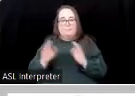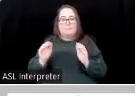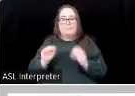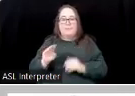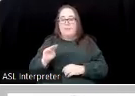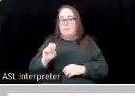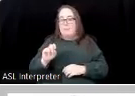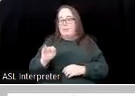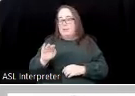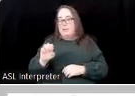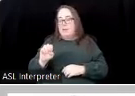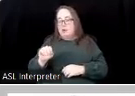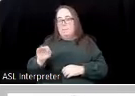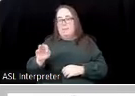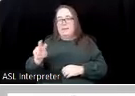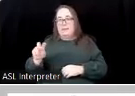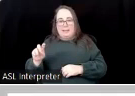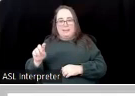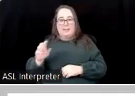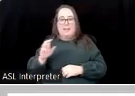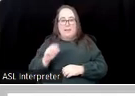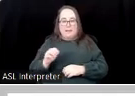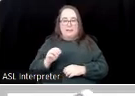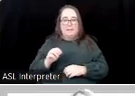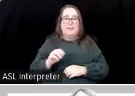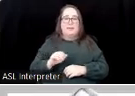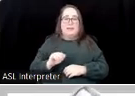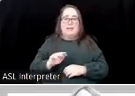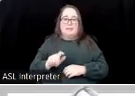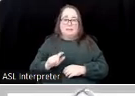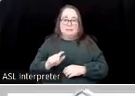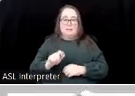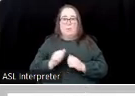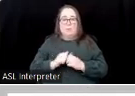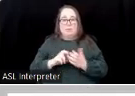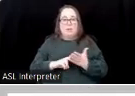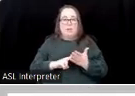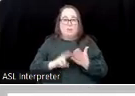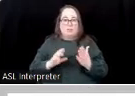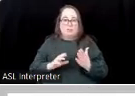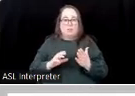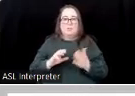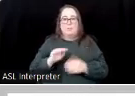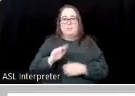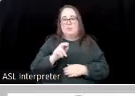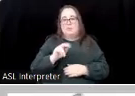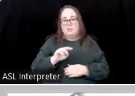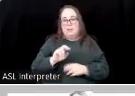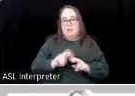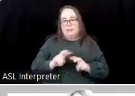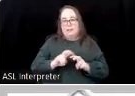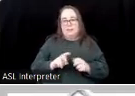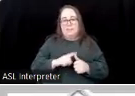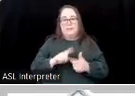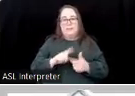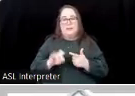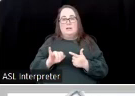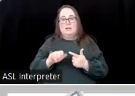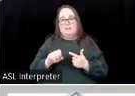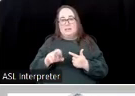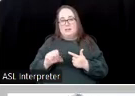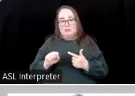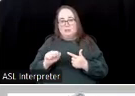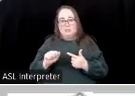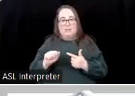Services, and the Administration for Community Living, along with our contractors, Mission Analytics, U.S. Aging, Alyssa Enders, our